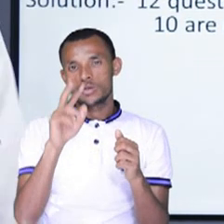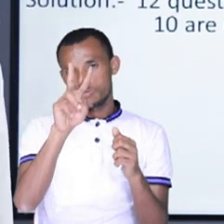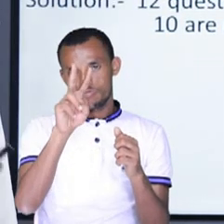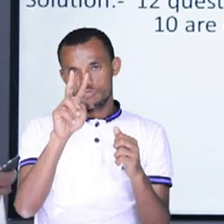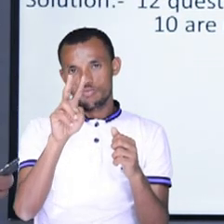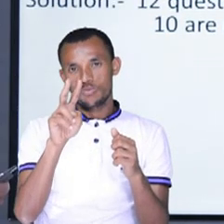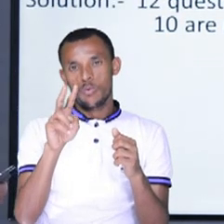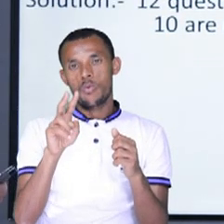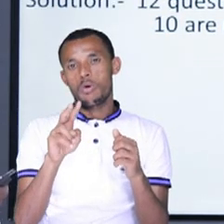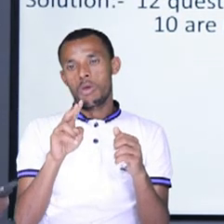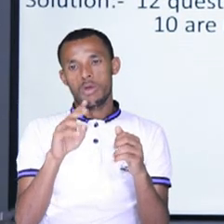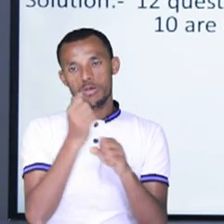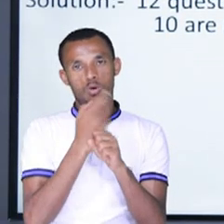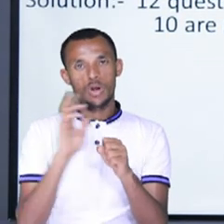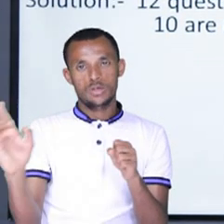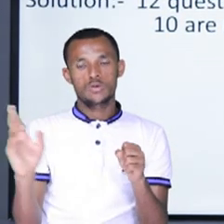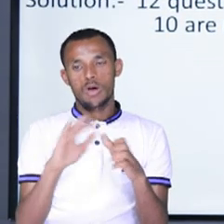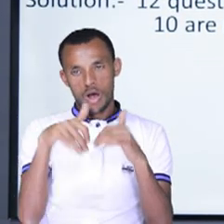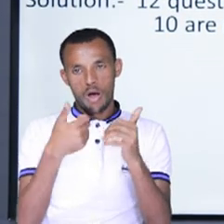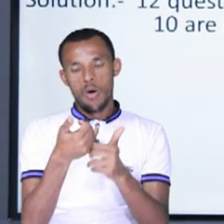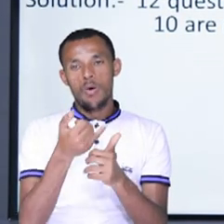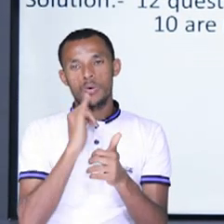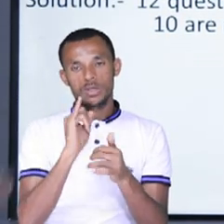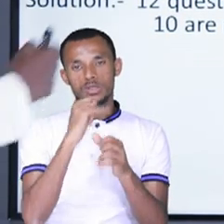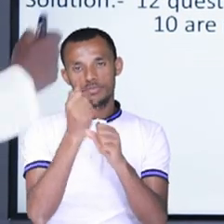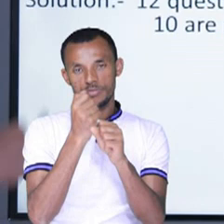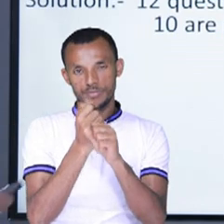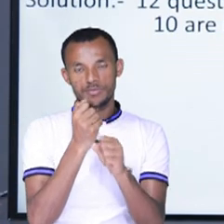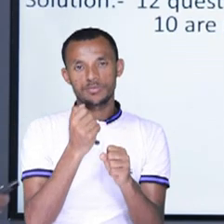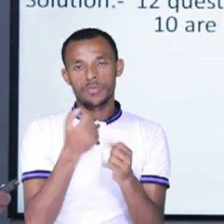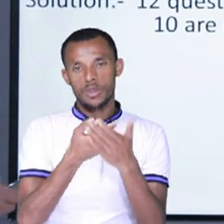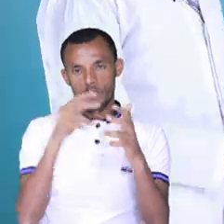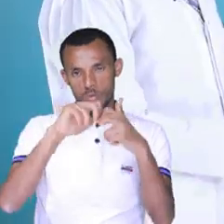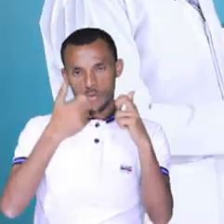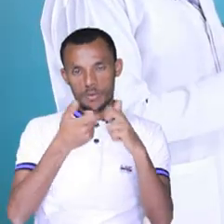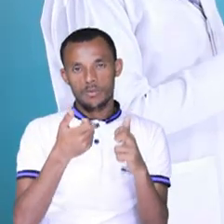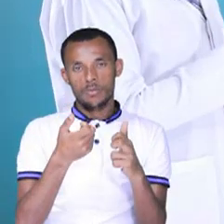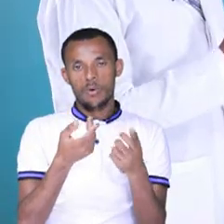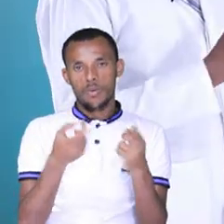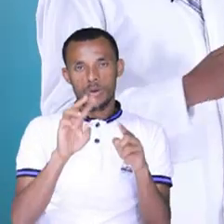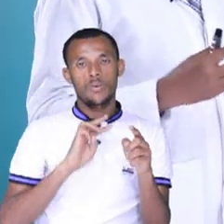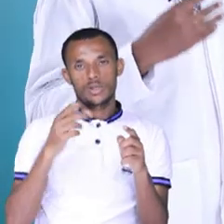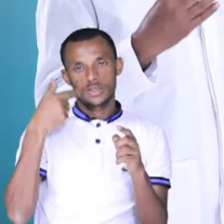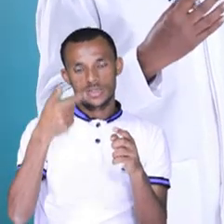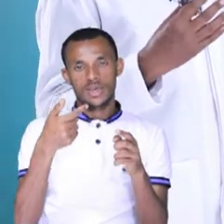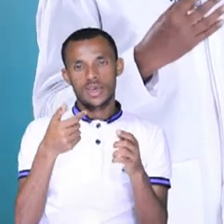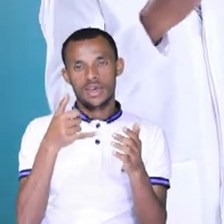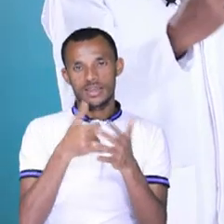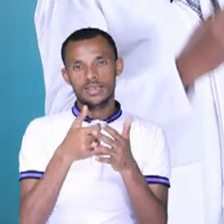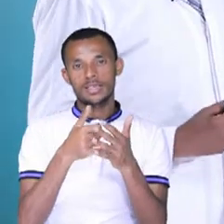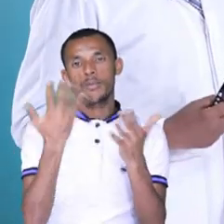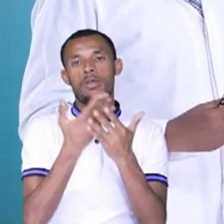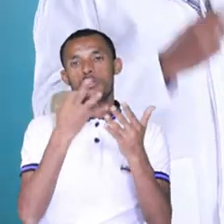are compulsory. So how he is going to calculate, do this problem when he say, it is a matter